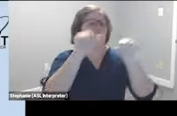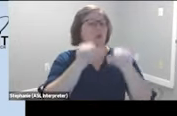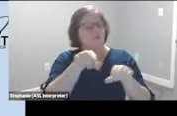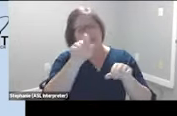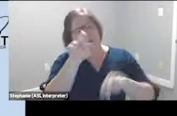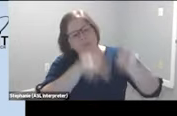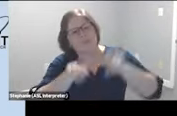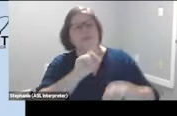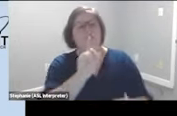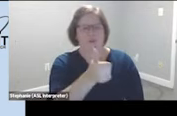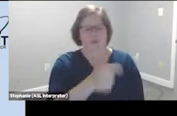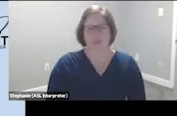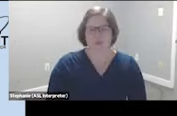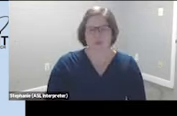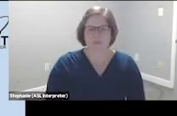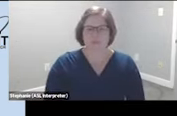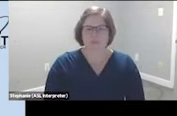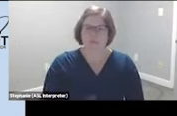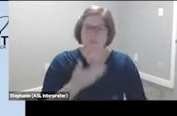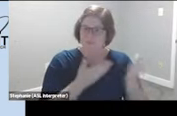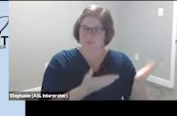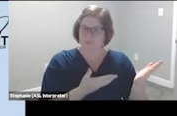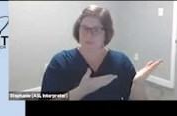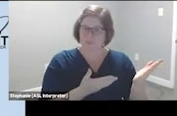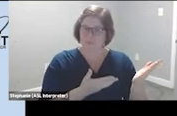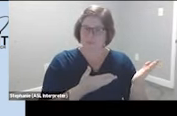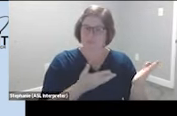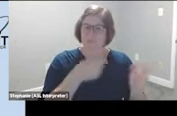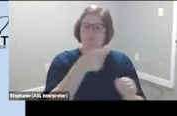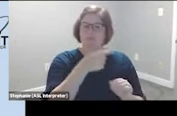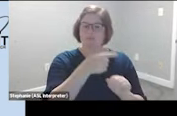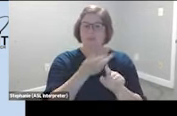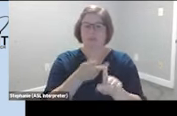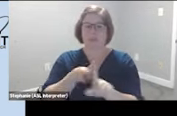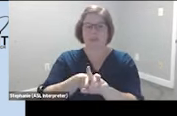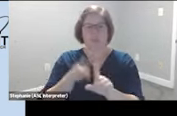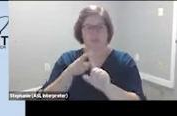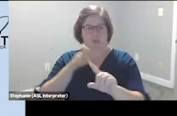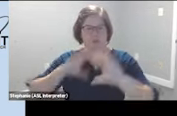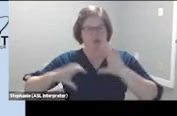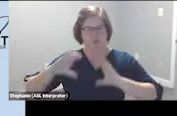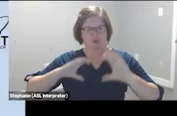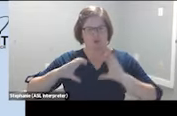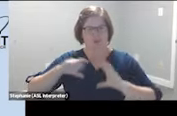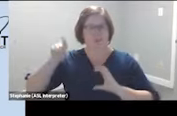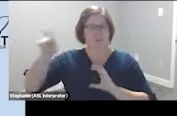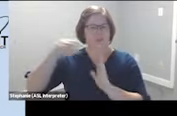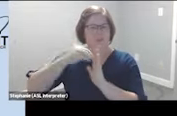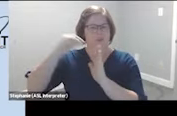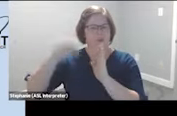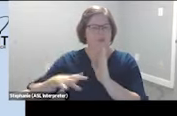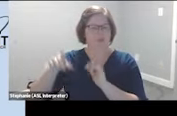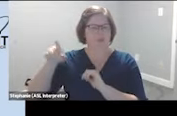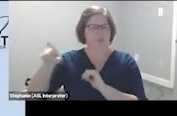as well. So this here is an application in chemistry where a student at the University of Delaware